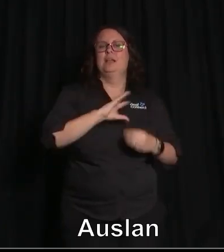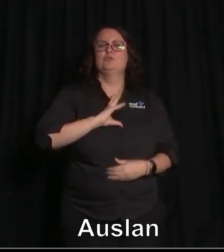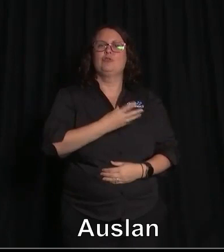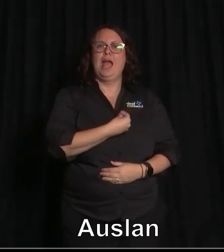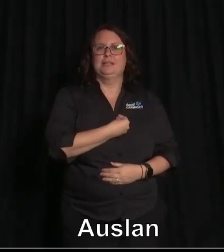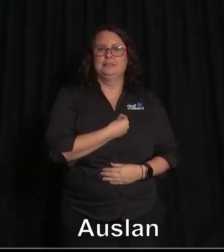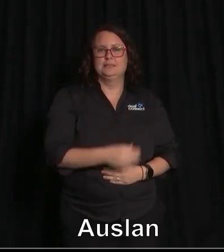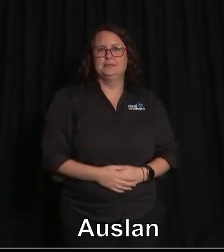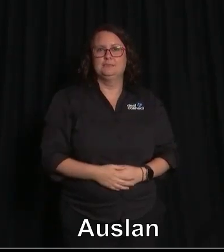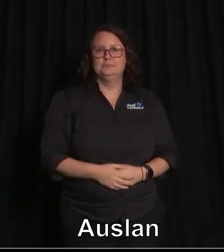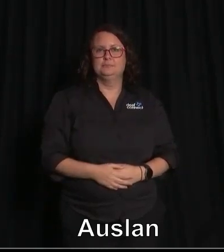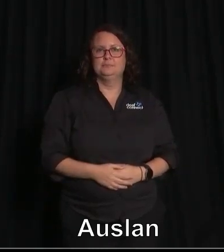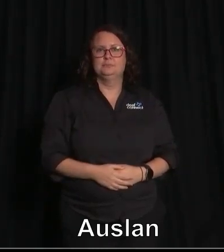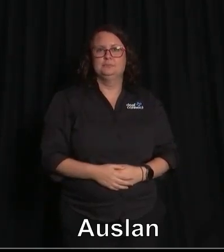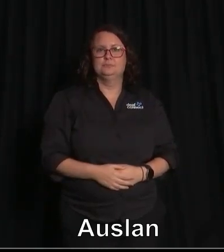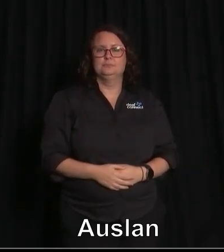community sport.